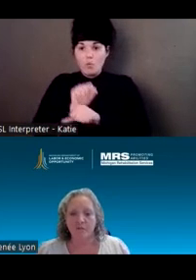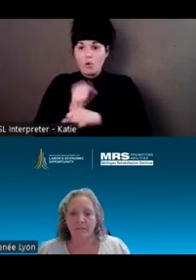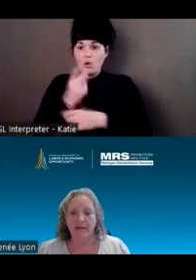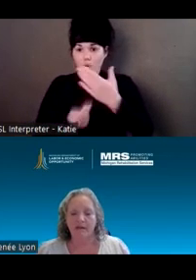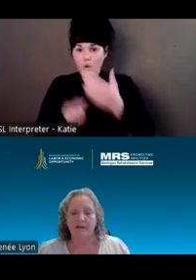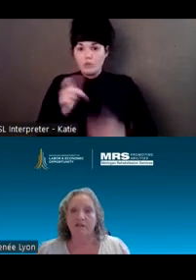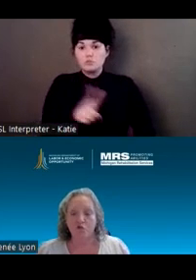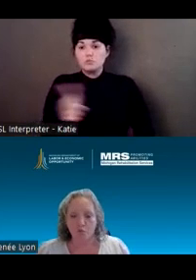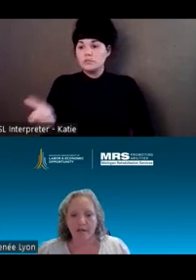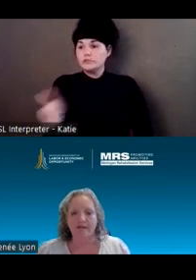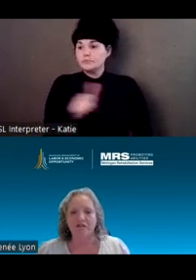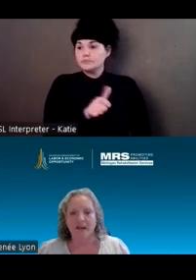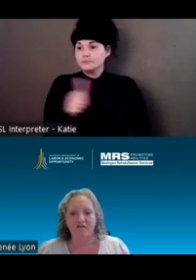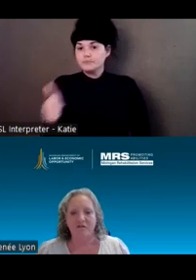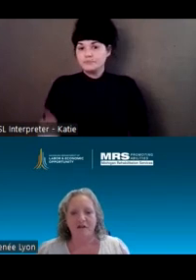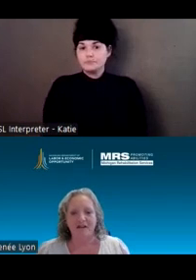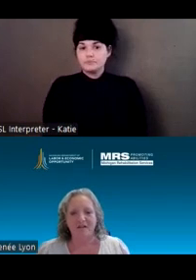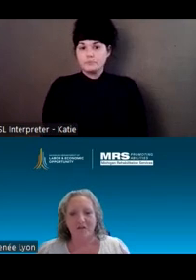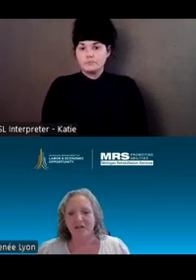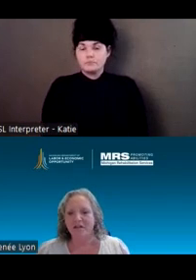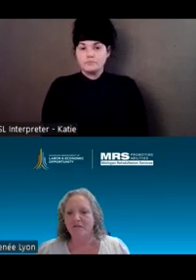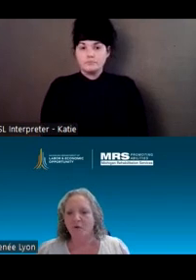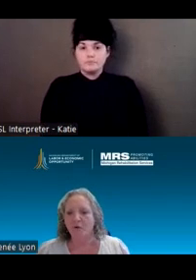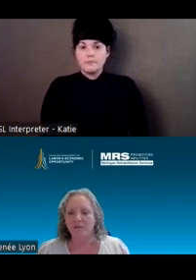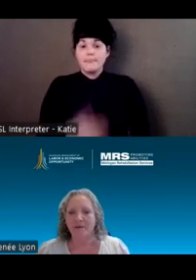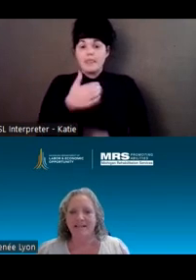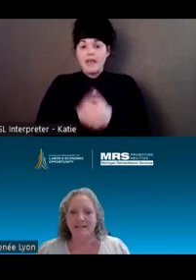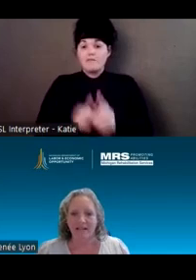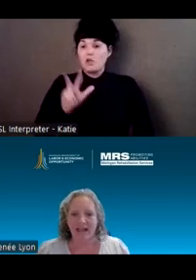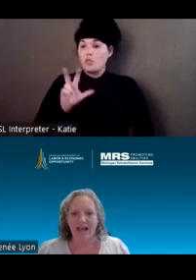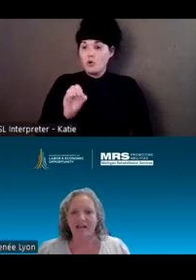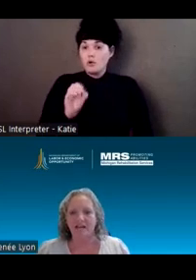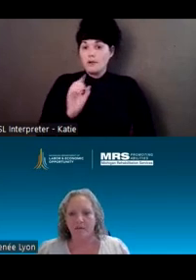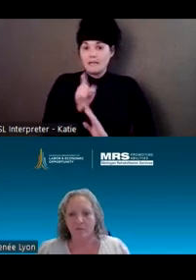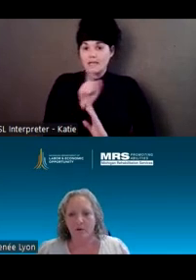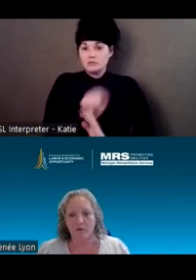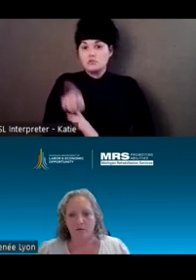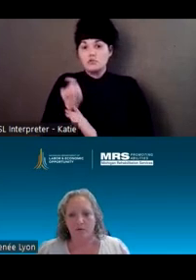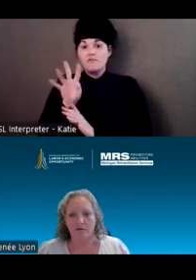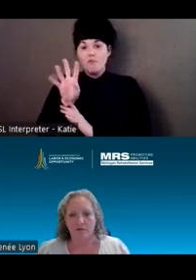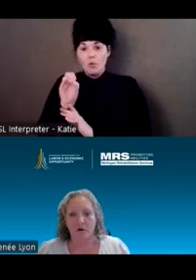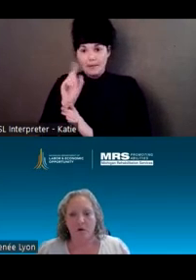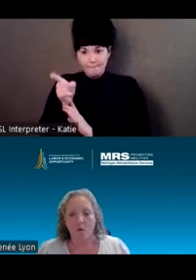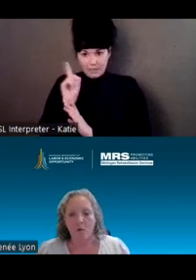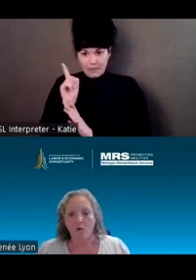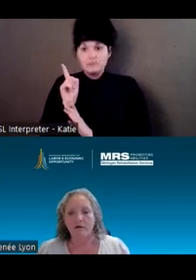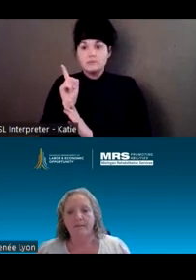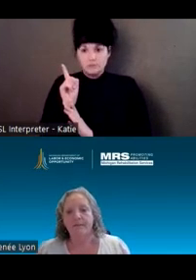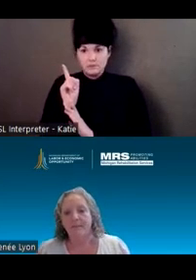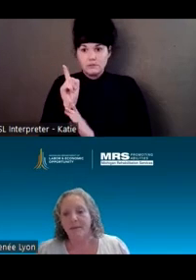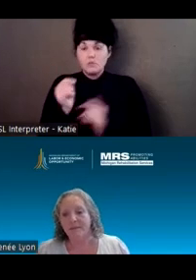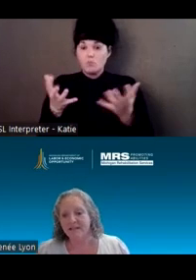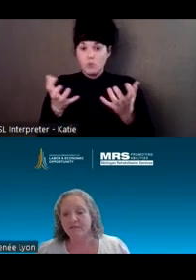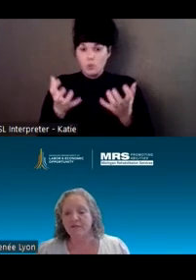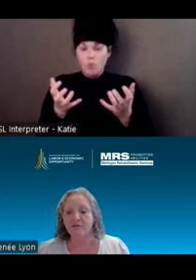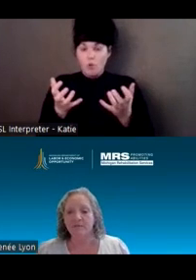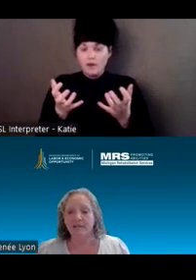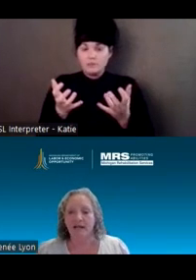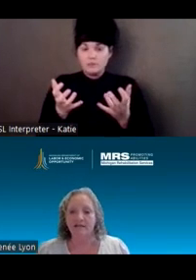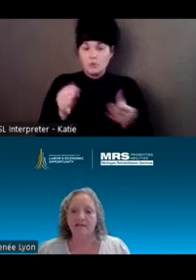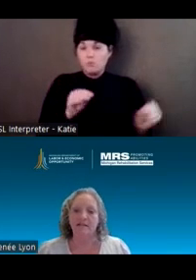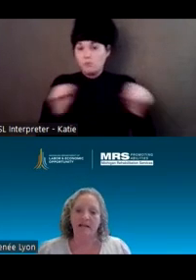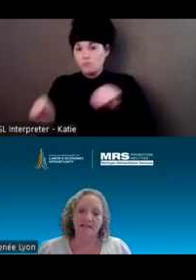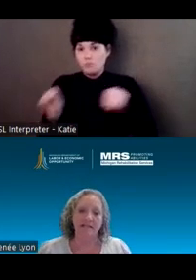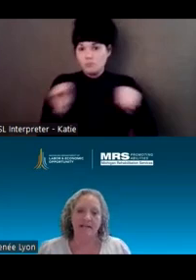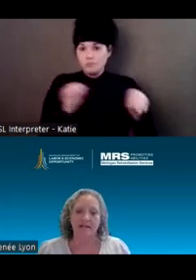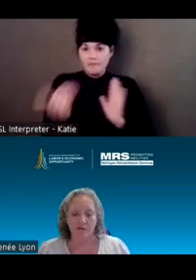the switch every 30 to 40 minutes at the most, or maybe sit for some